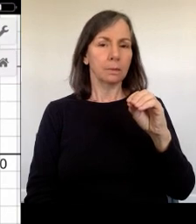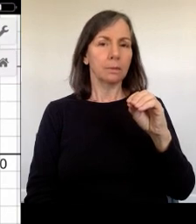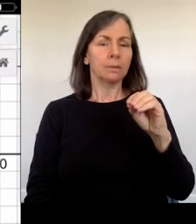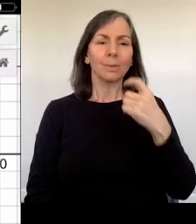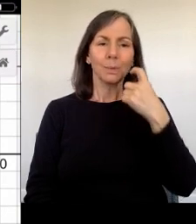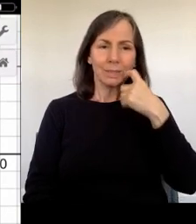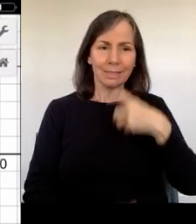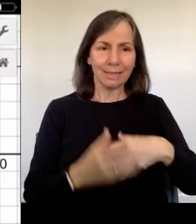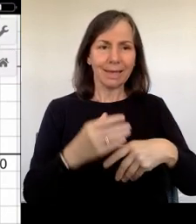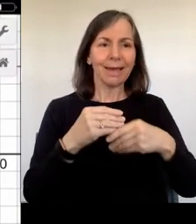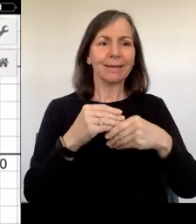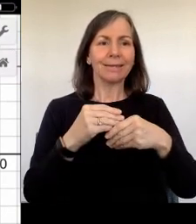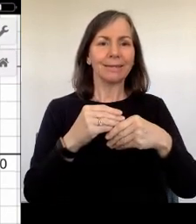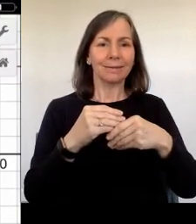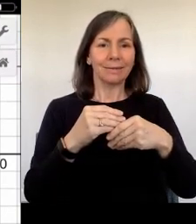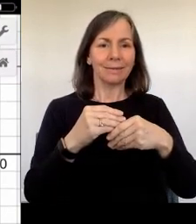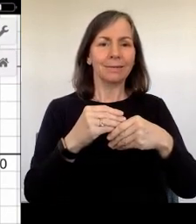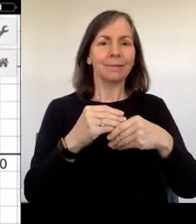recently added,